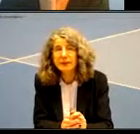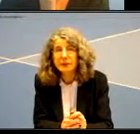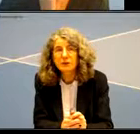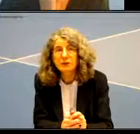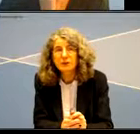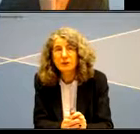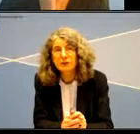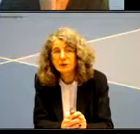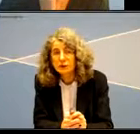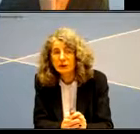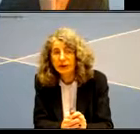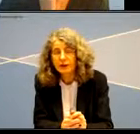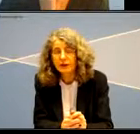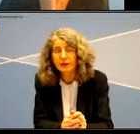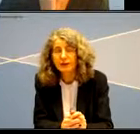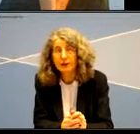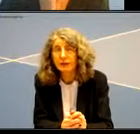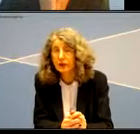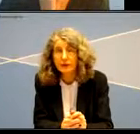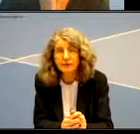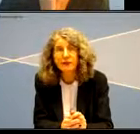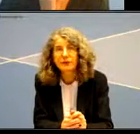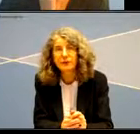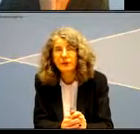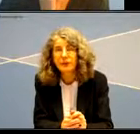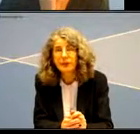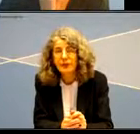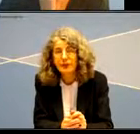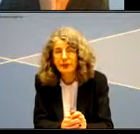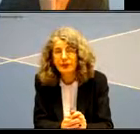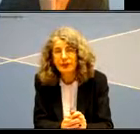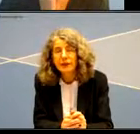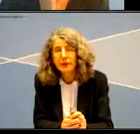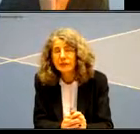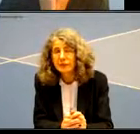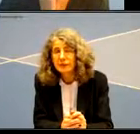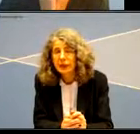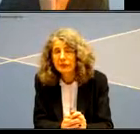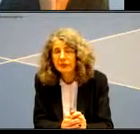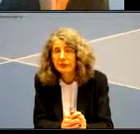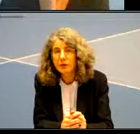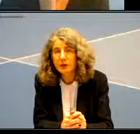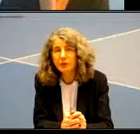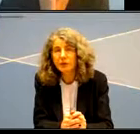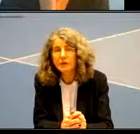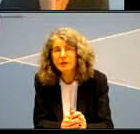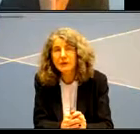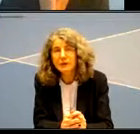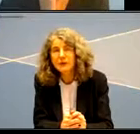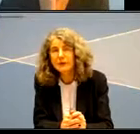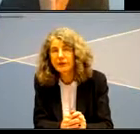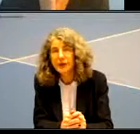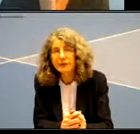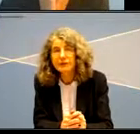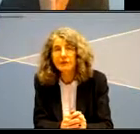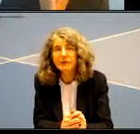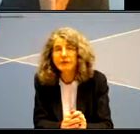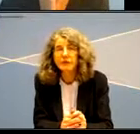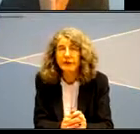is more digitalized with all the benefits that has, we also have to be aware of the digital